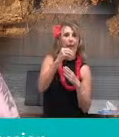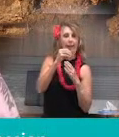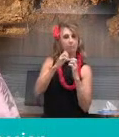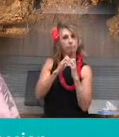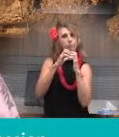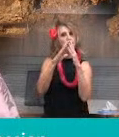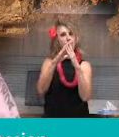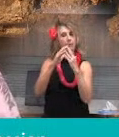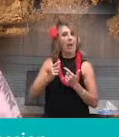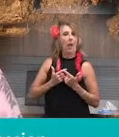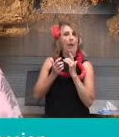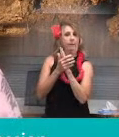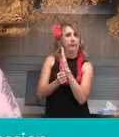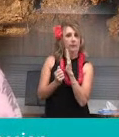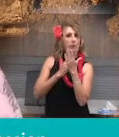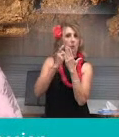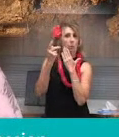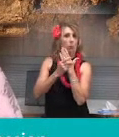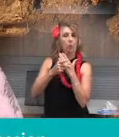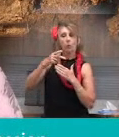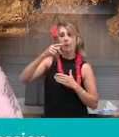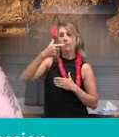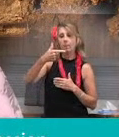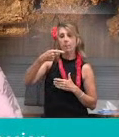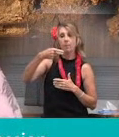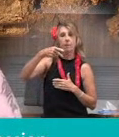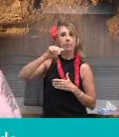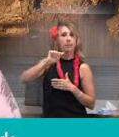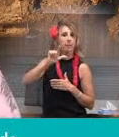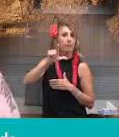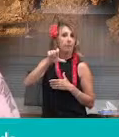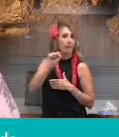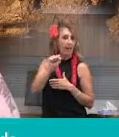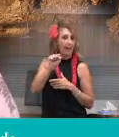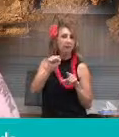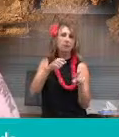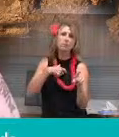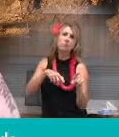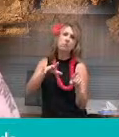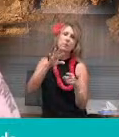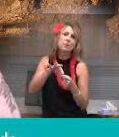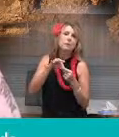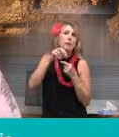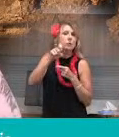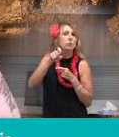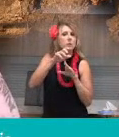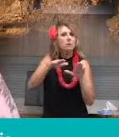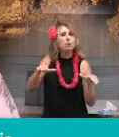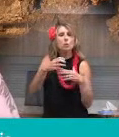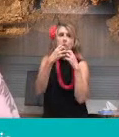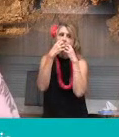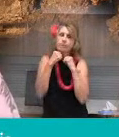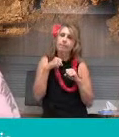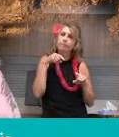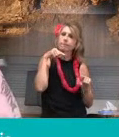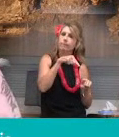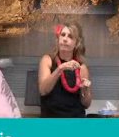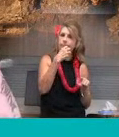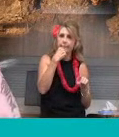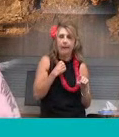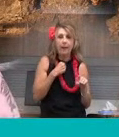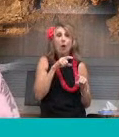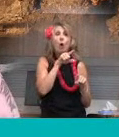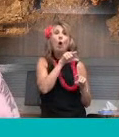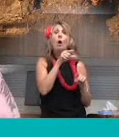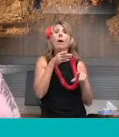program, PALS. She had a true gift of compassion for children with special needs. At the top of her bucket list